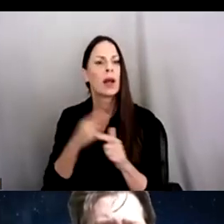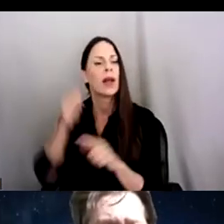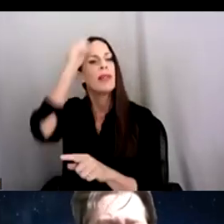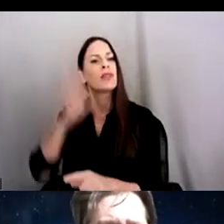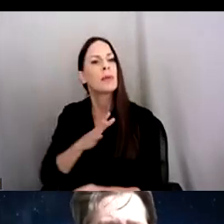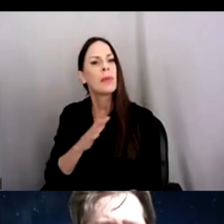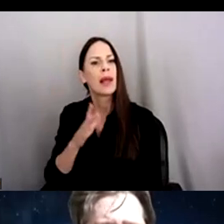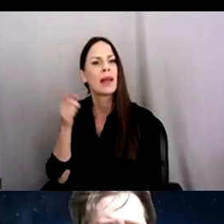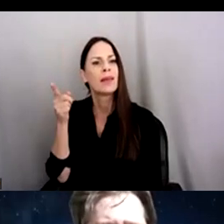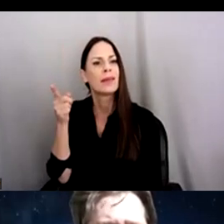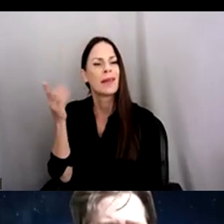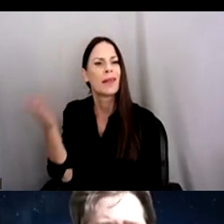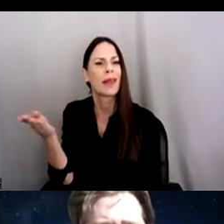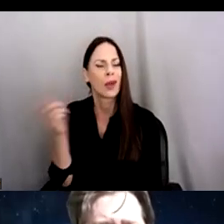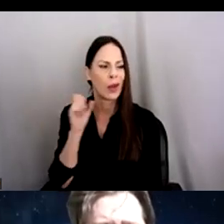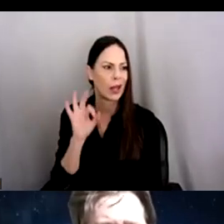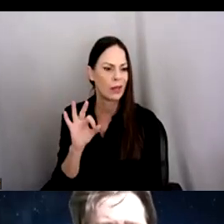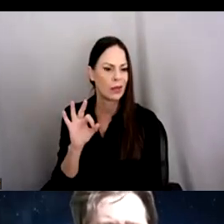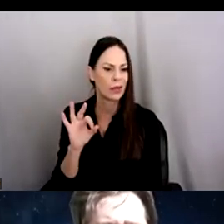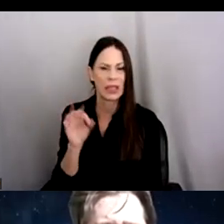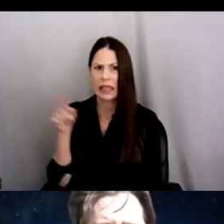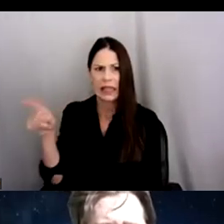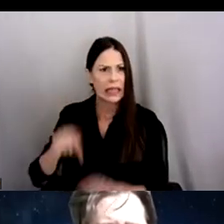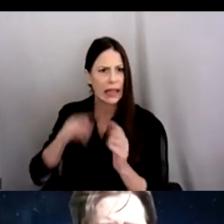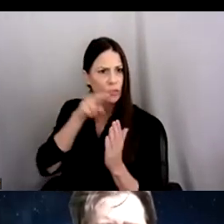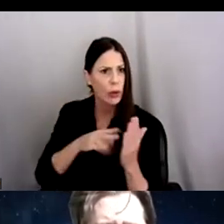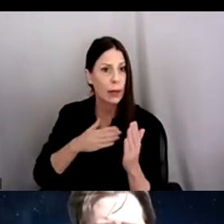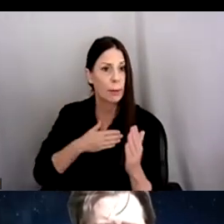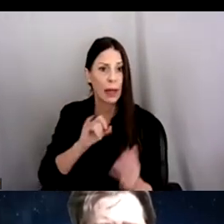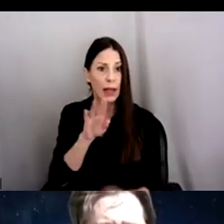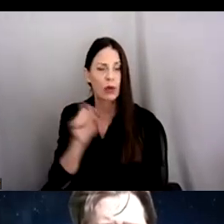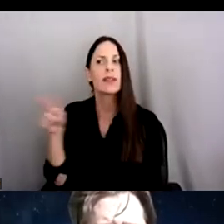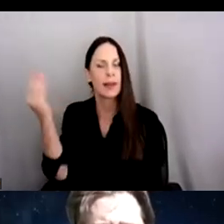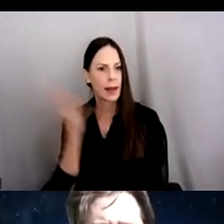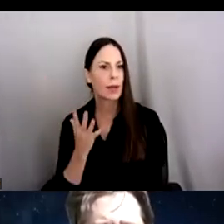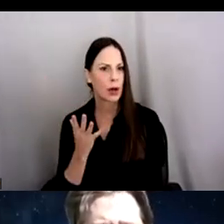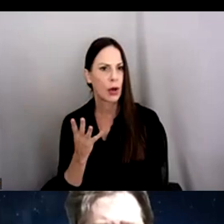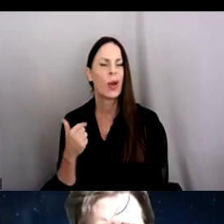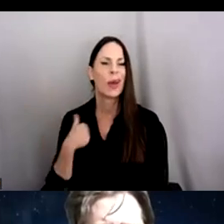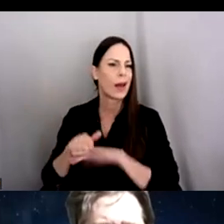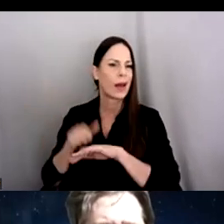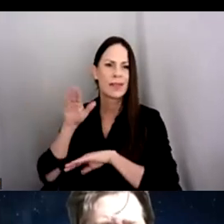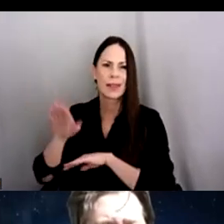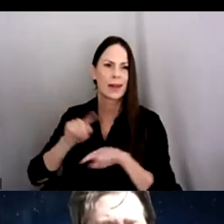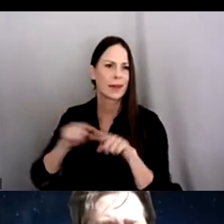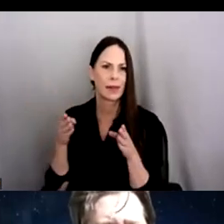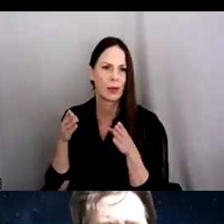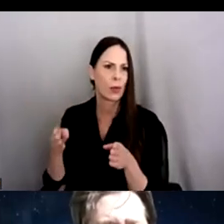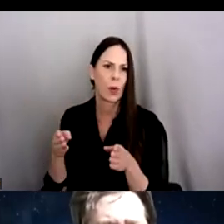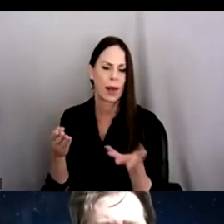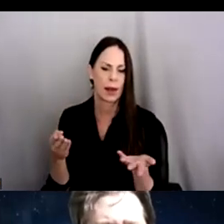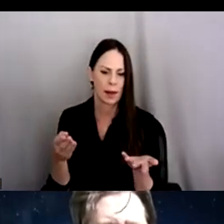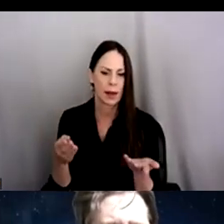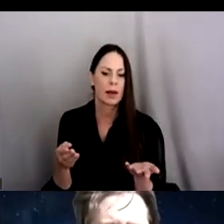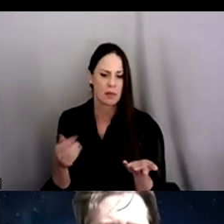like, if he can't read my invoice, he'll let me know and I'll send it in a different format or whatever. But I have been